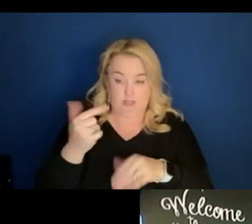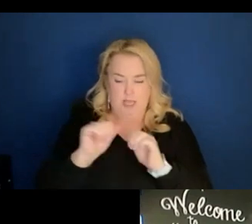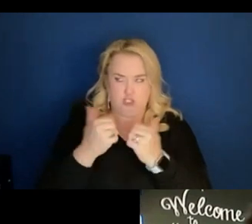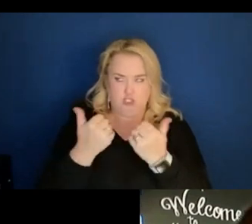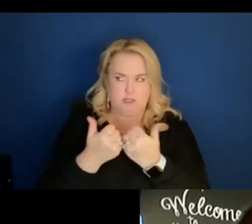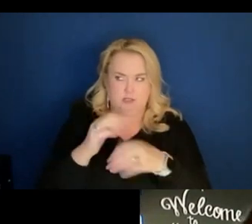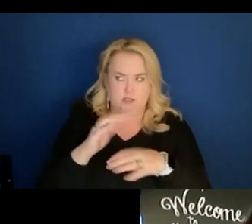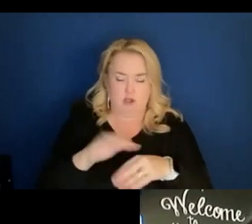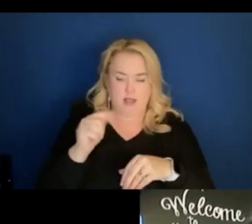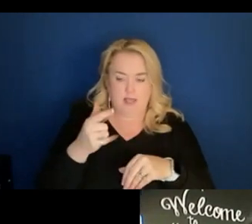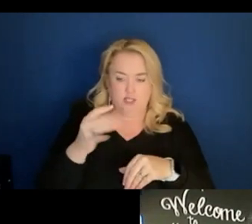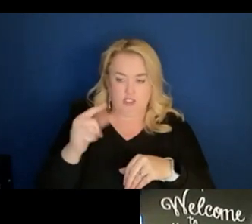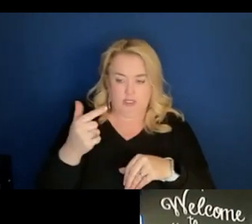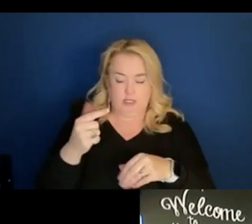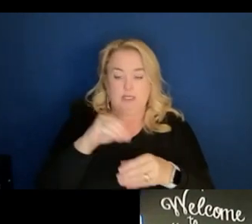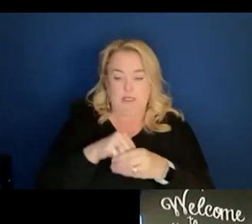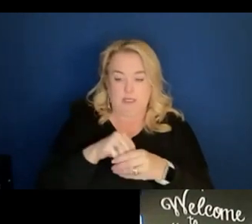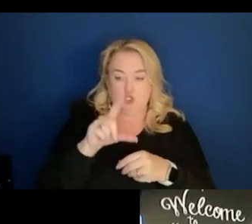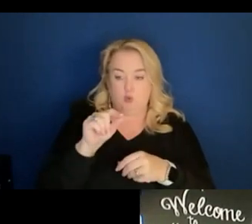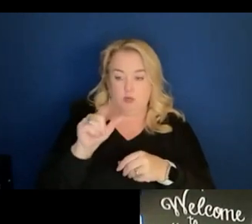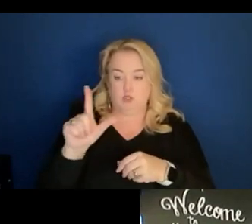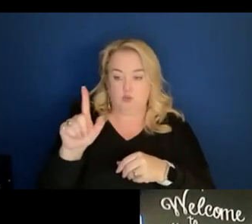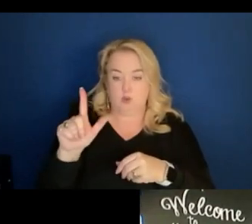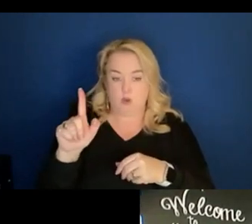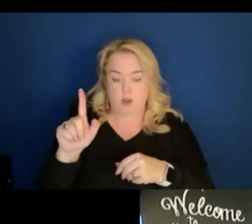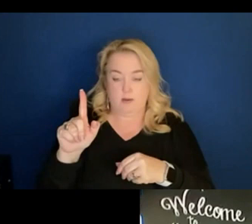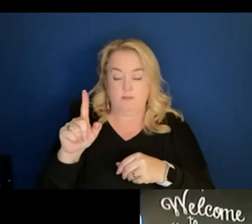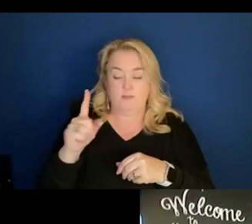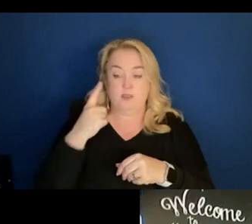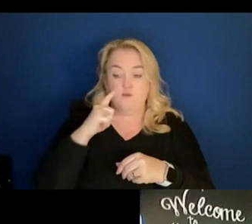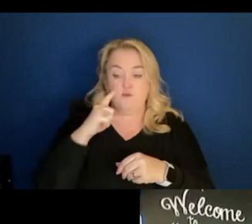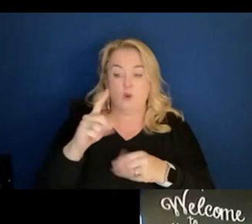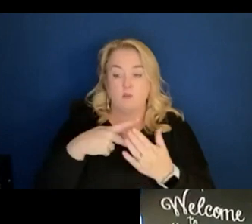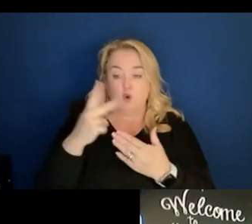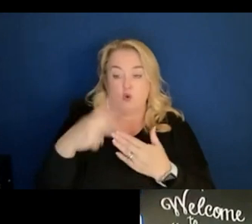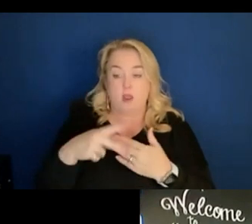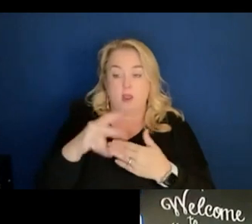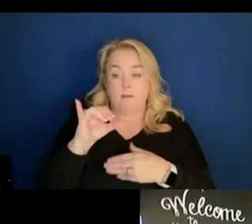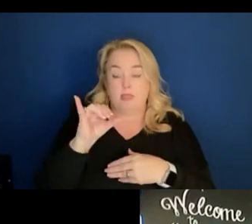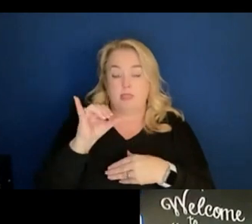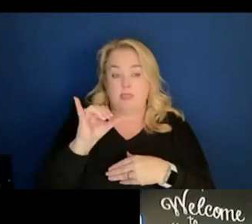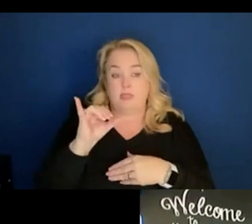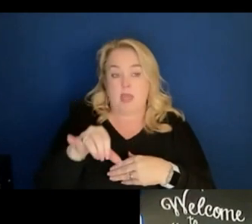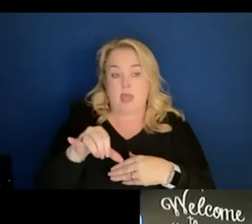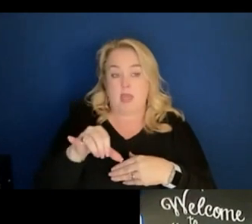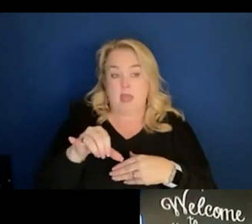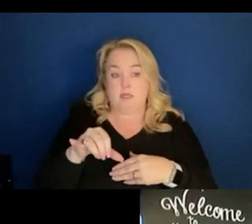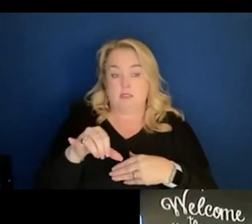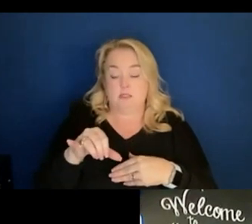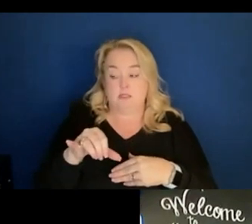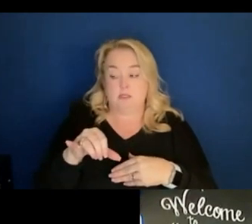Agencies on Aging in 2021 as a program that they